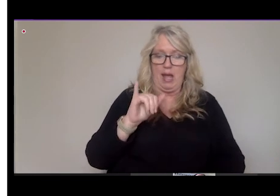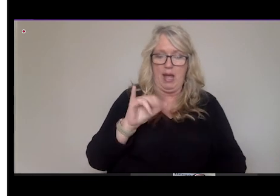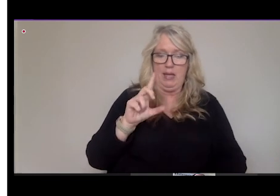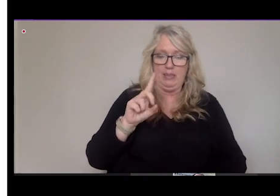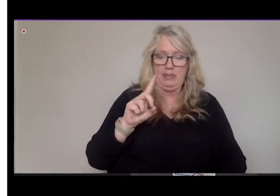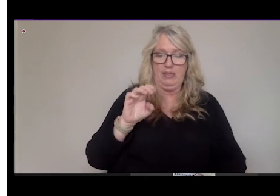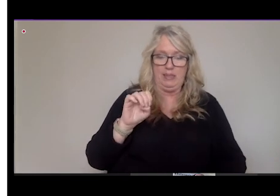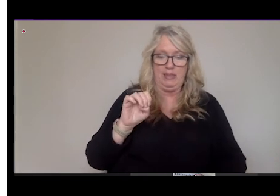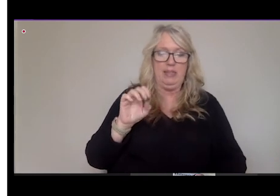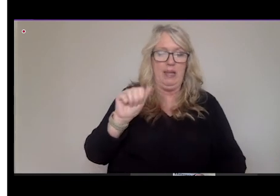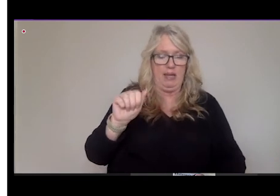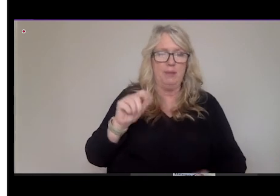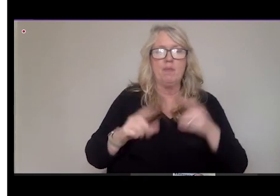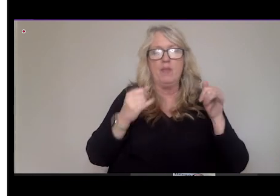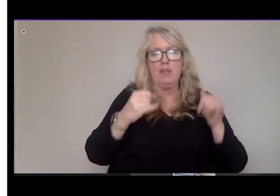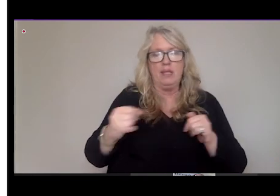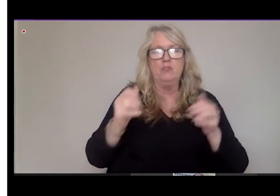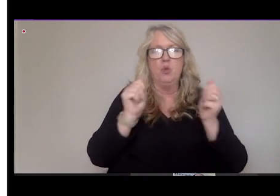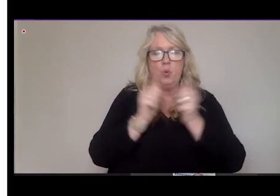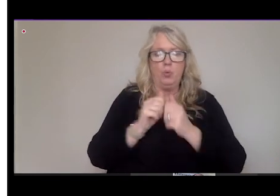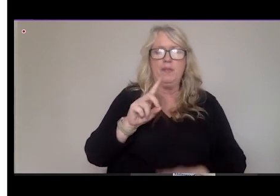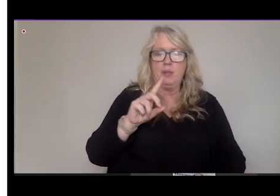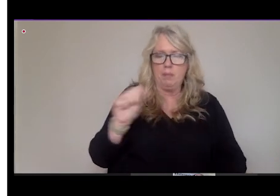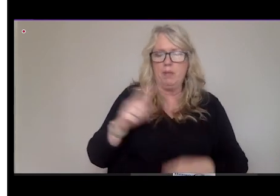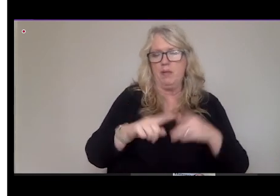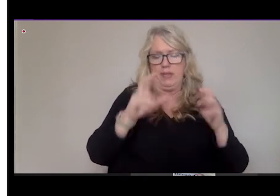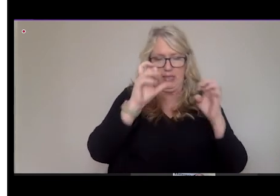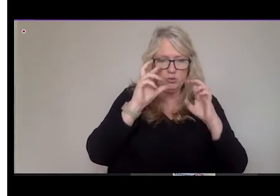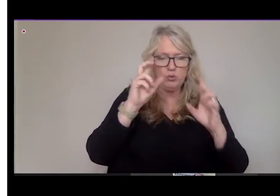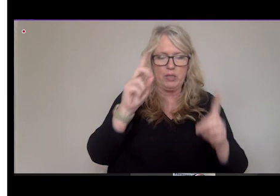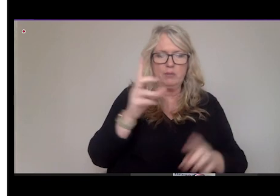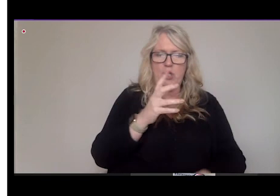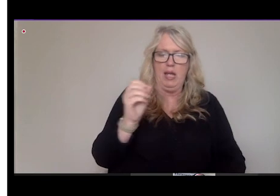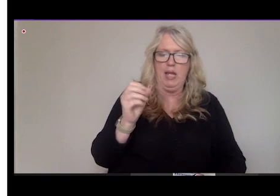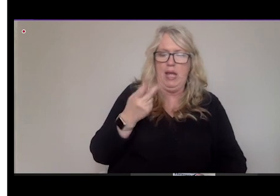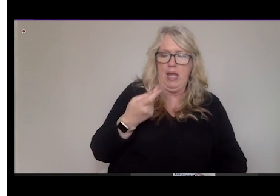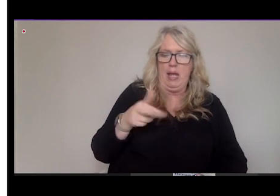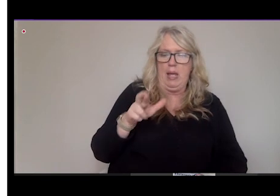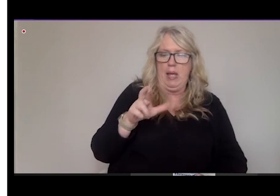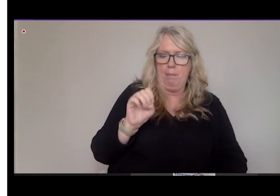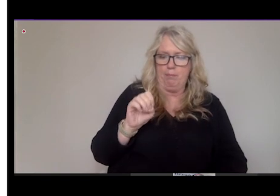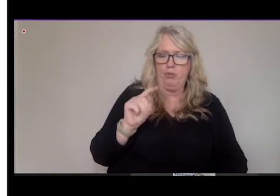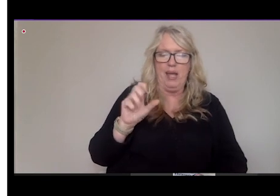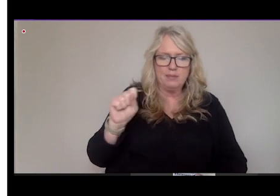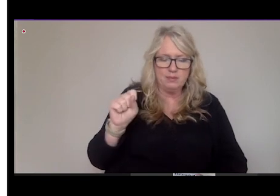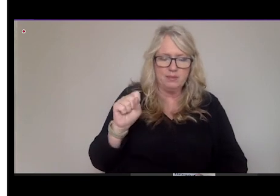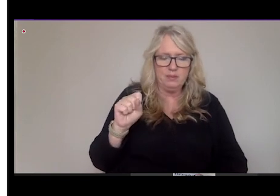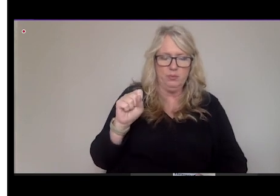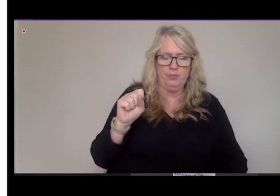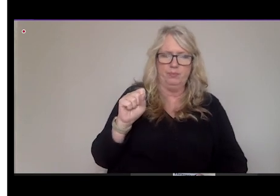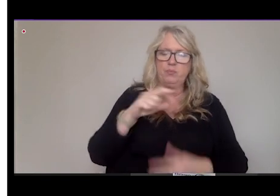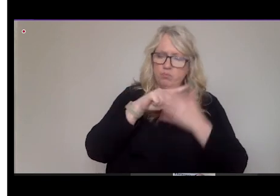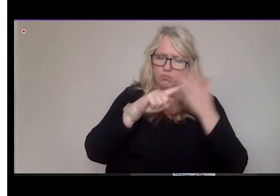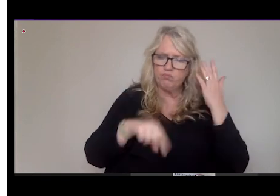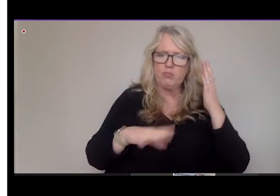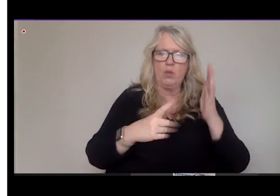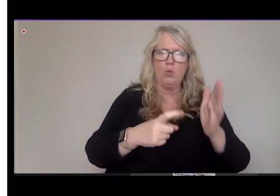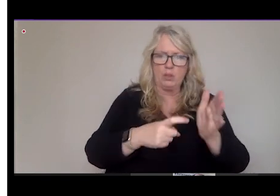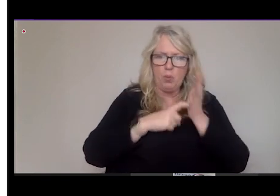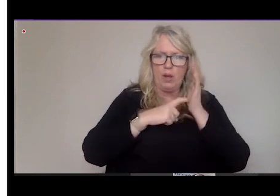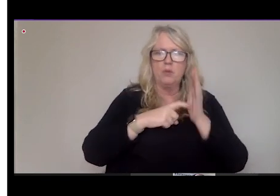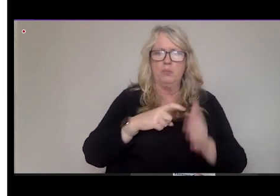requirements of both IDEA, the Individuals with Disabilities Education Act, and pre-ETS,